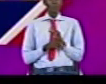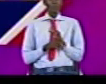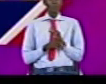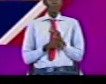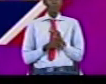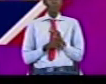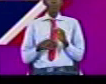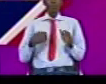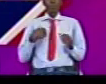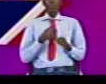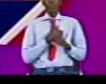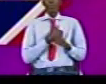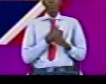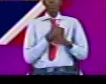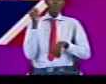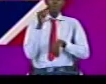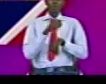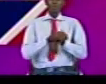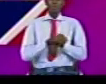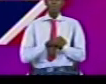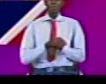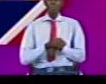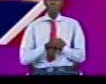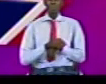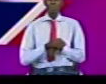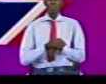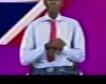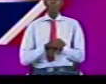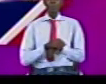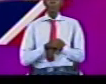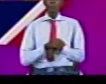We overcome enticement and evil.